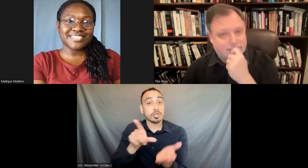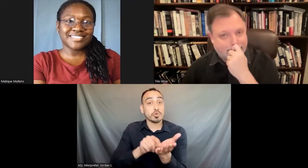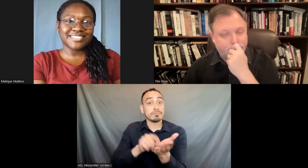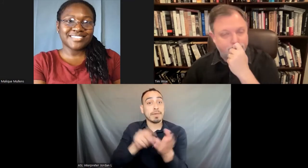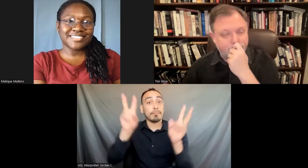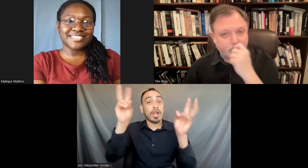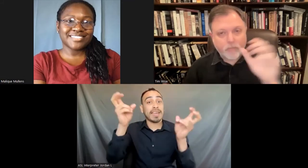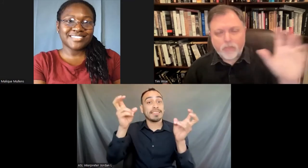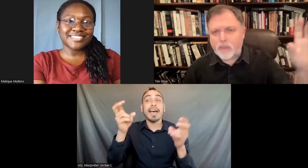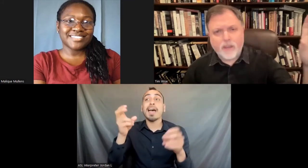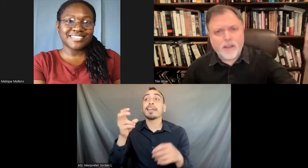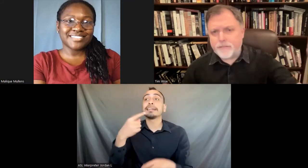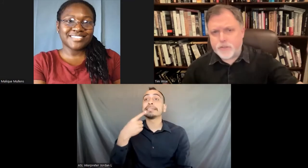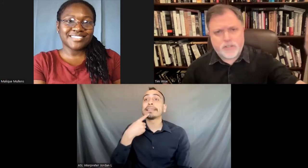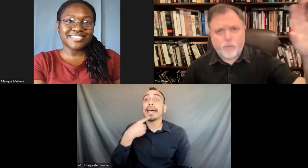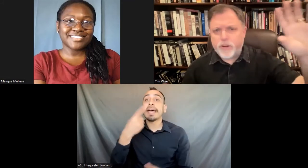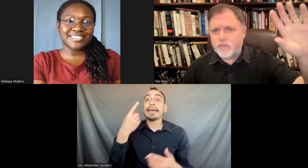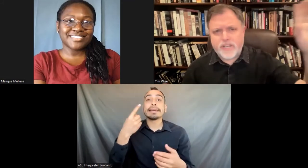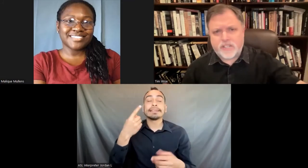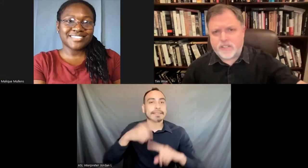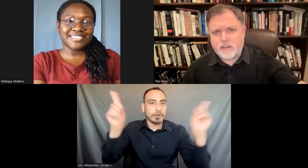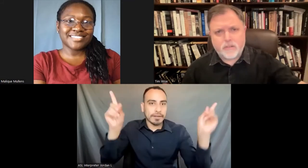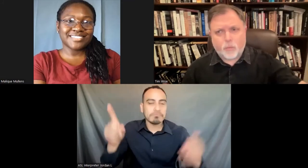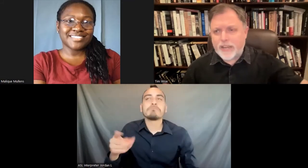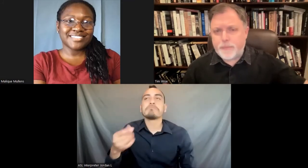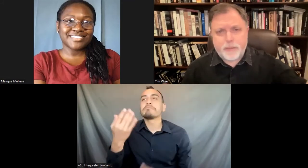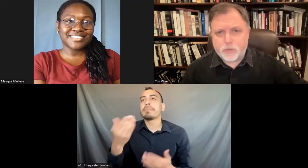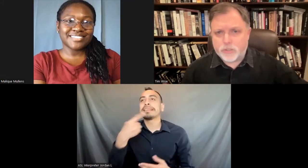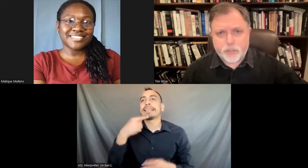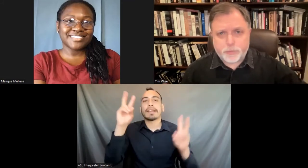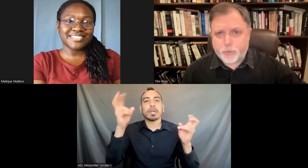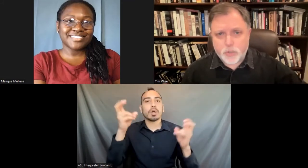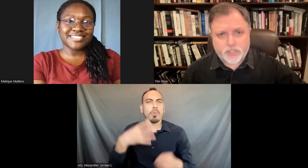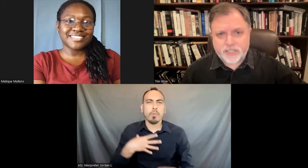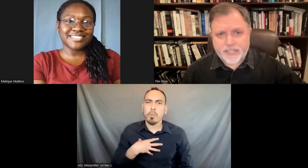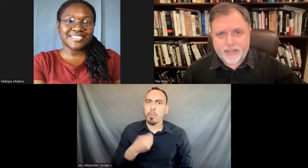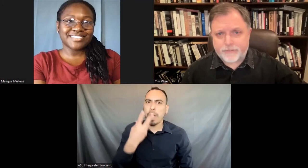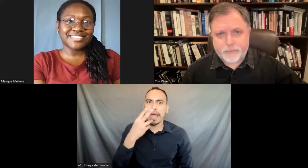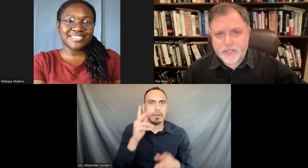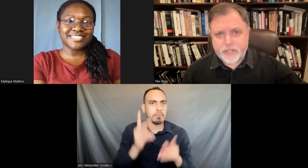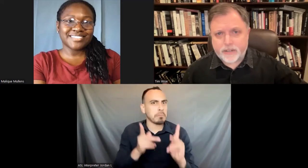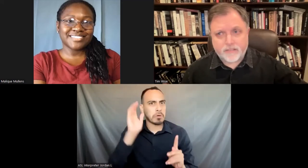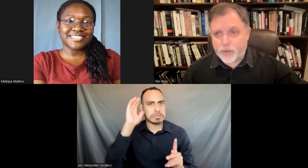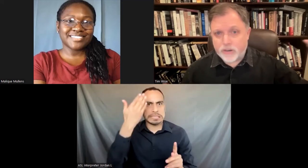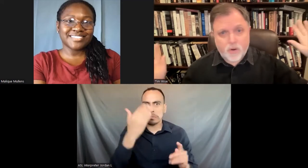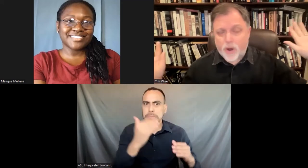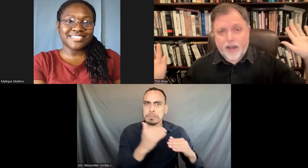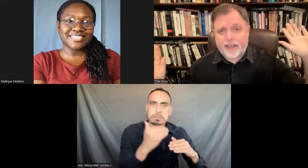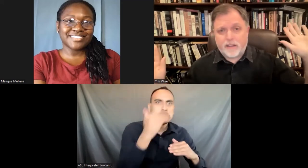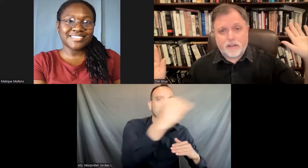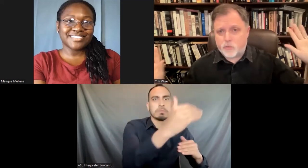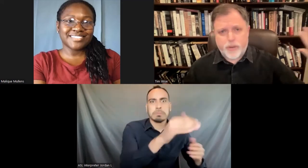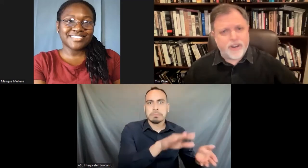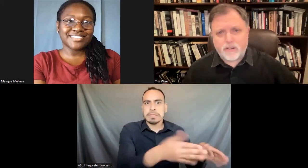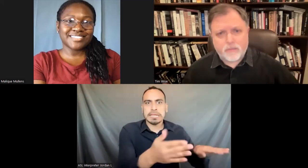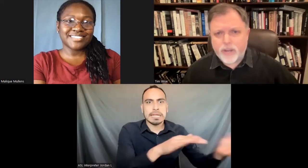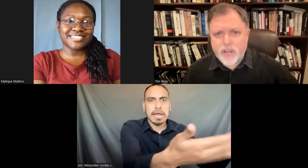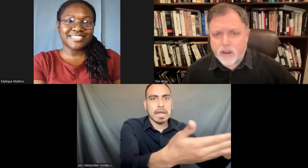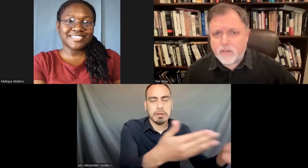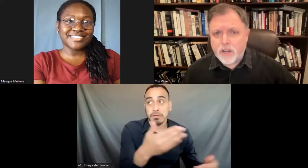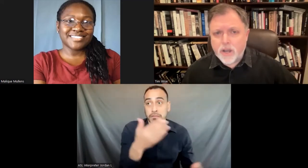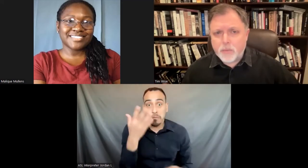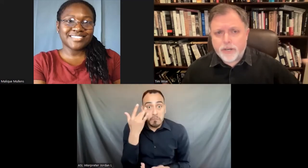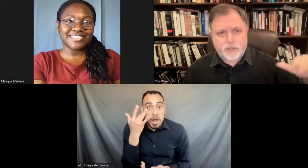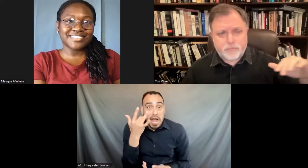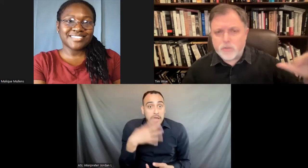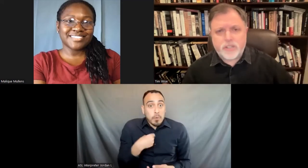if it had said, for some weird reason, white people are disproportionately dying from this thing? We don't know why. It's weird. We don't